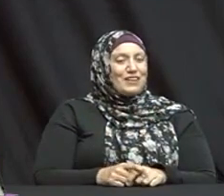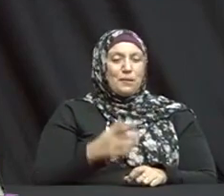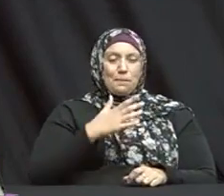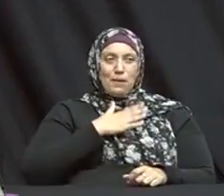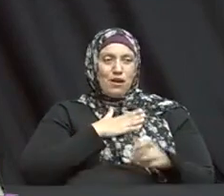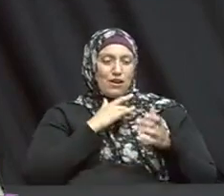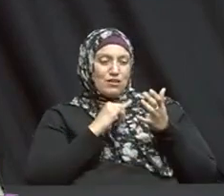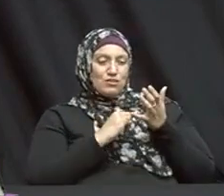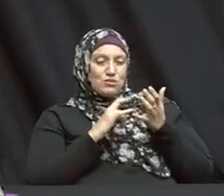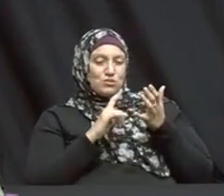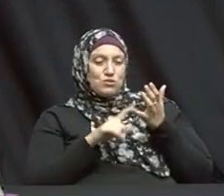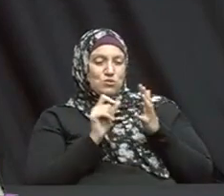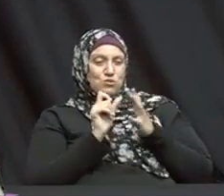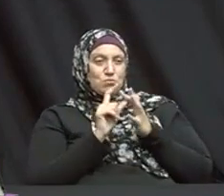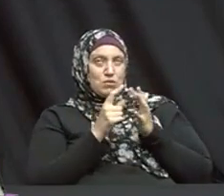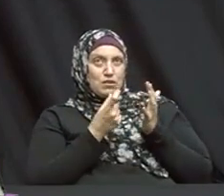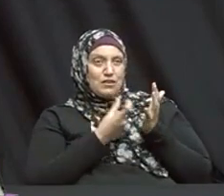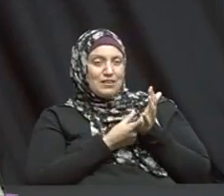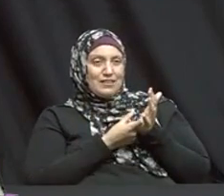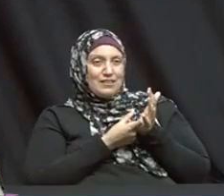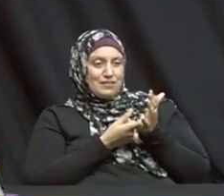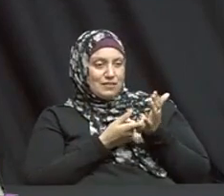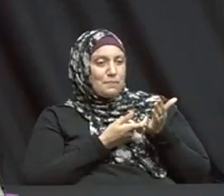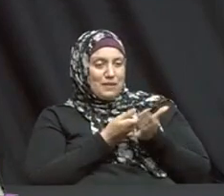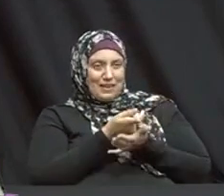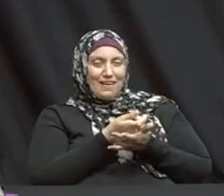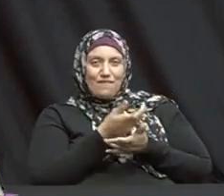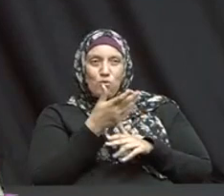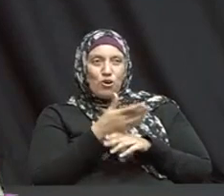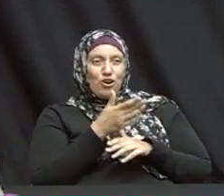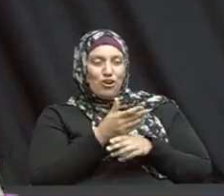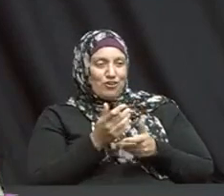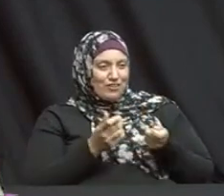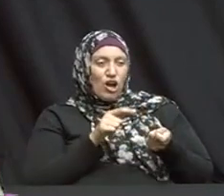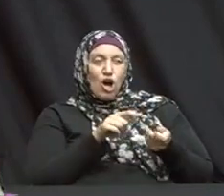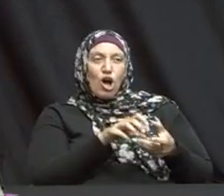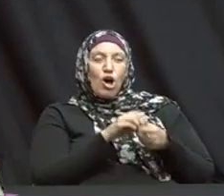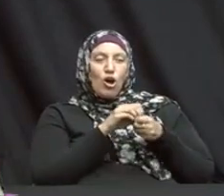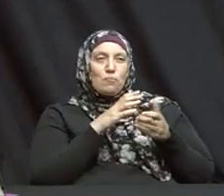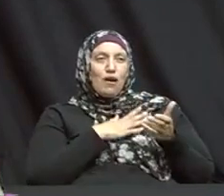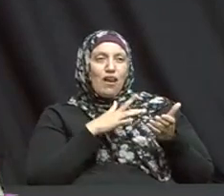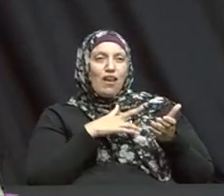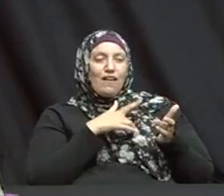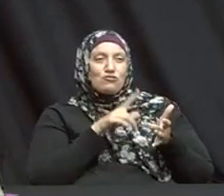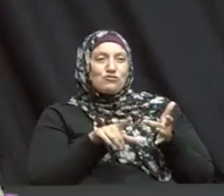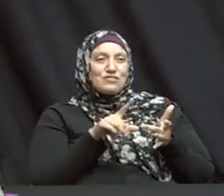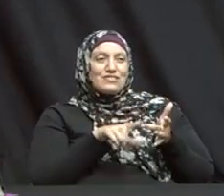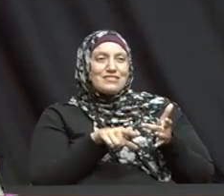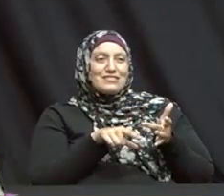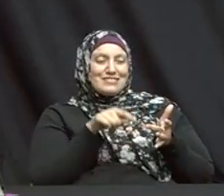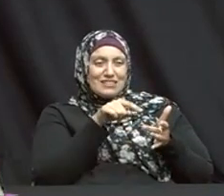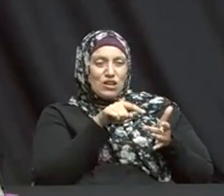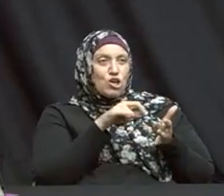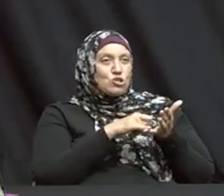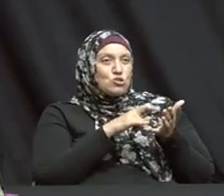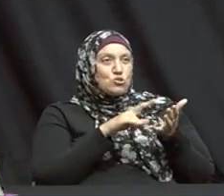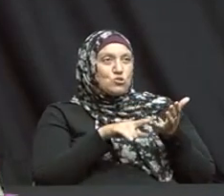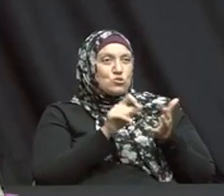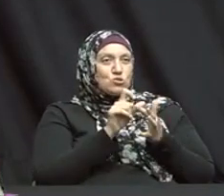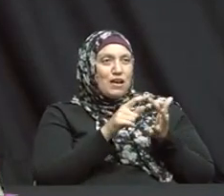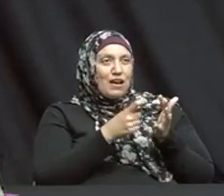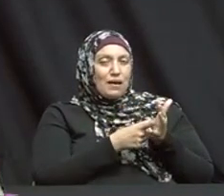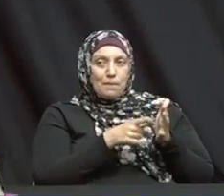that owns your policy. So when you die, it's your super fund and your super balance that really takes on